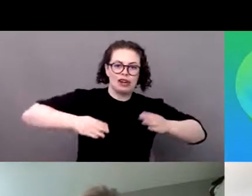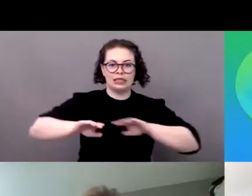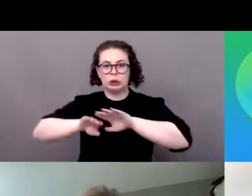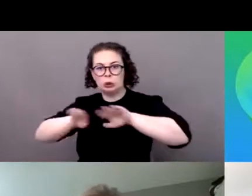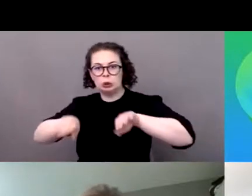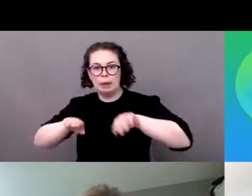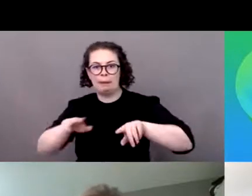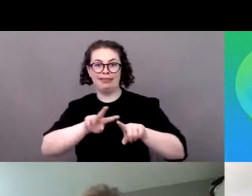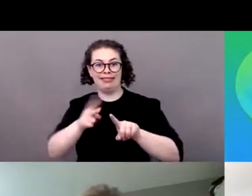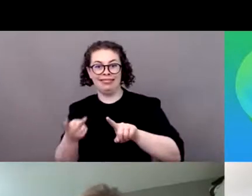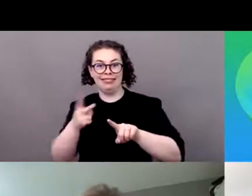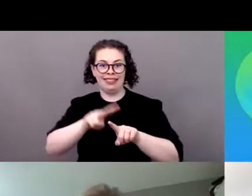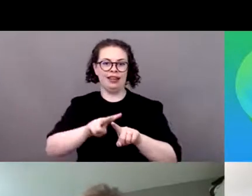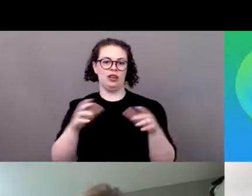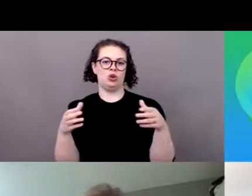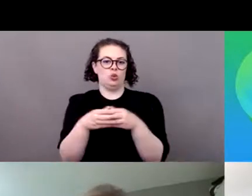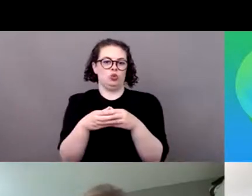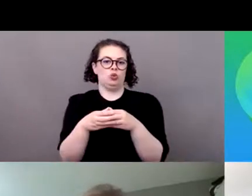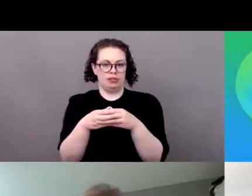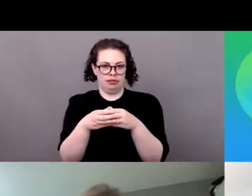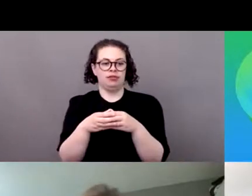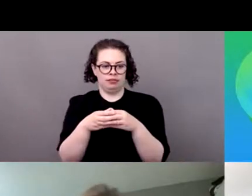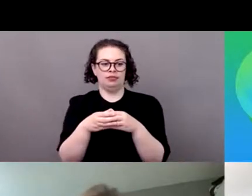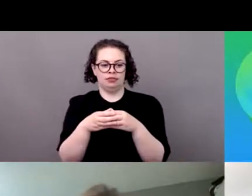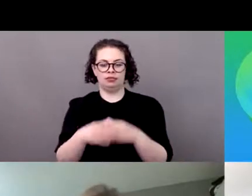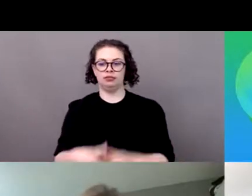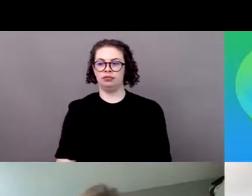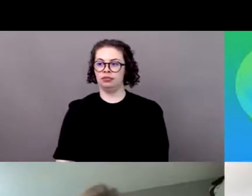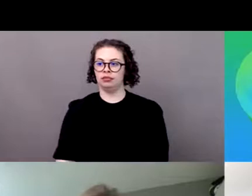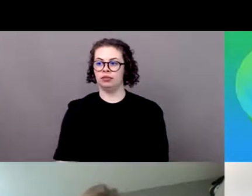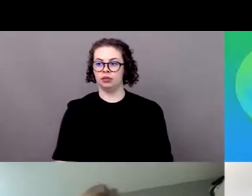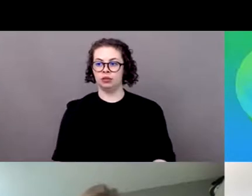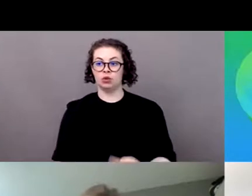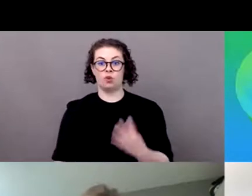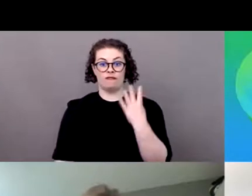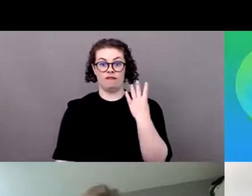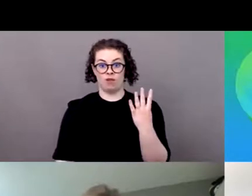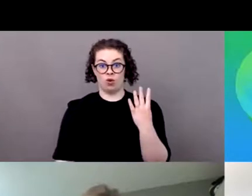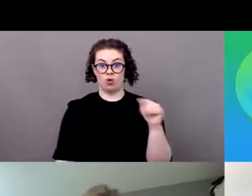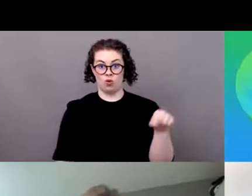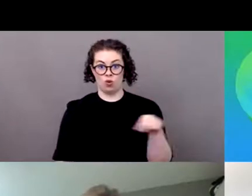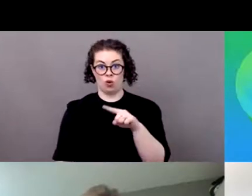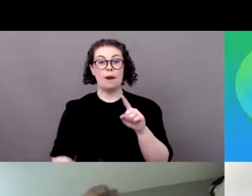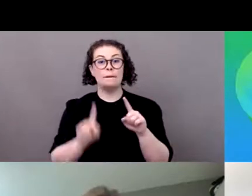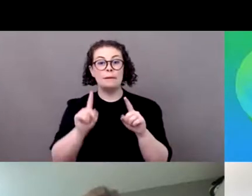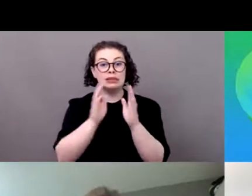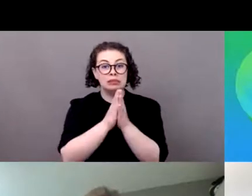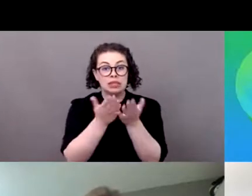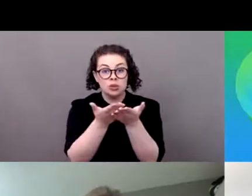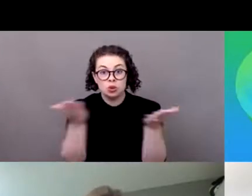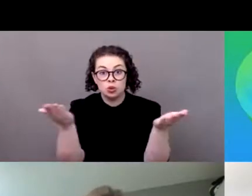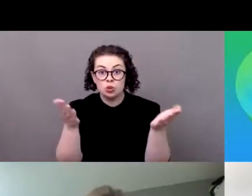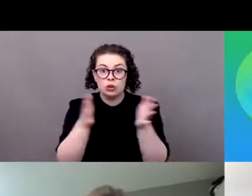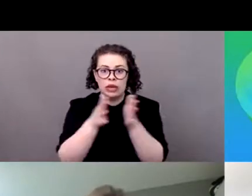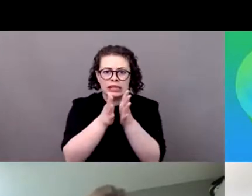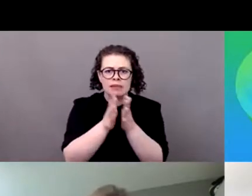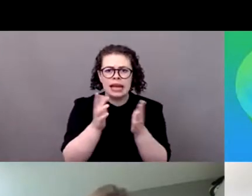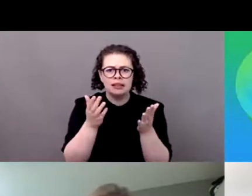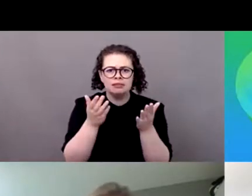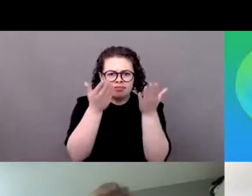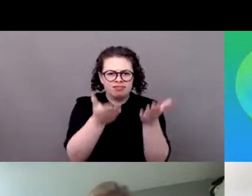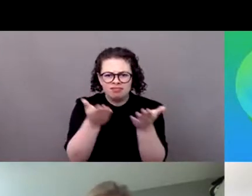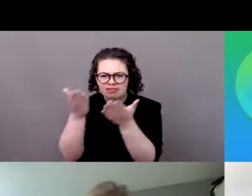a quick introduction made by yourself so that we all know who we are. If you want to